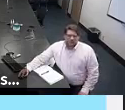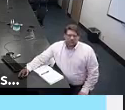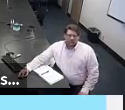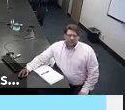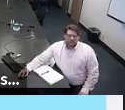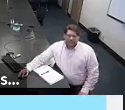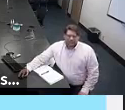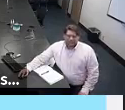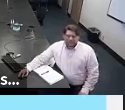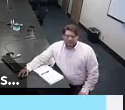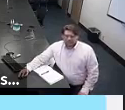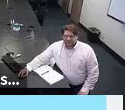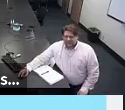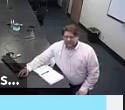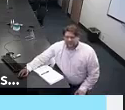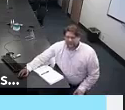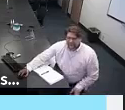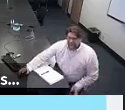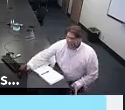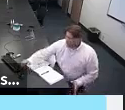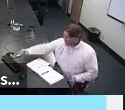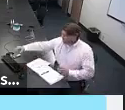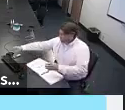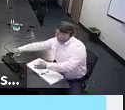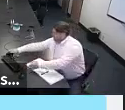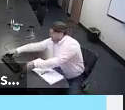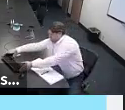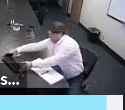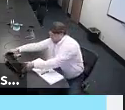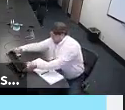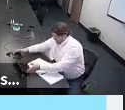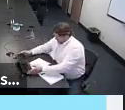record. So in this case, I'm going to type in a street name,